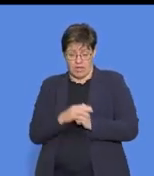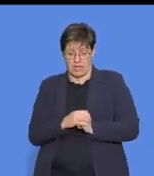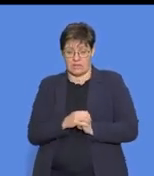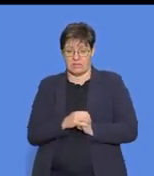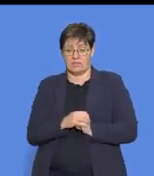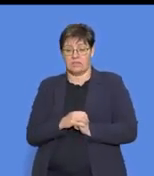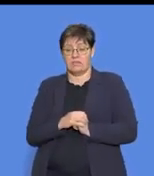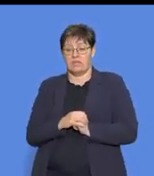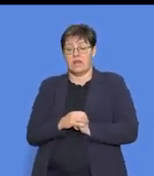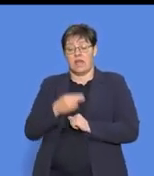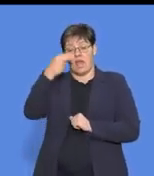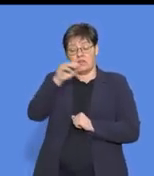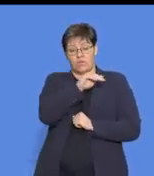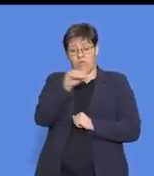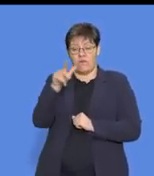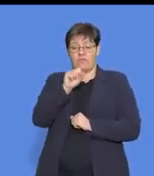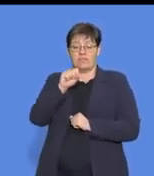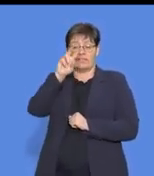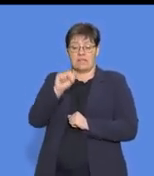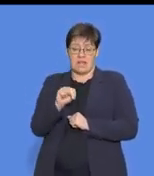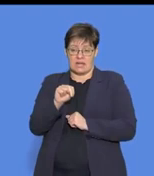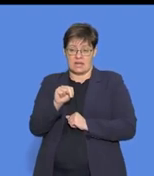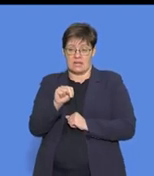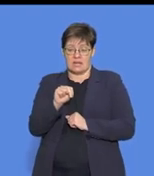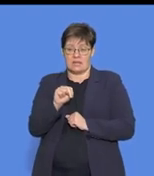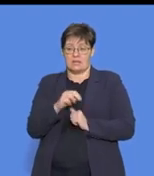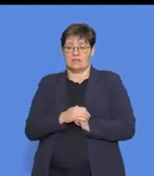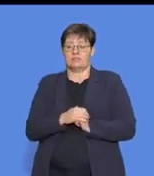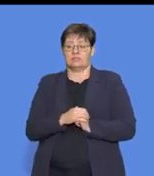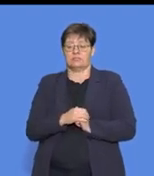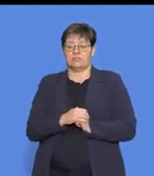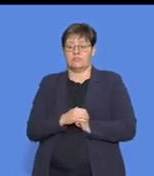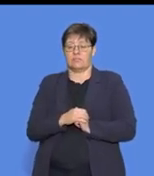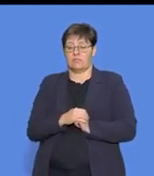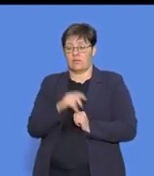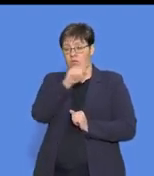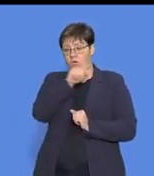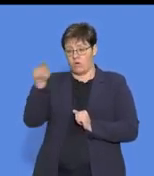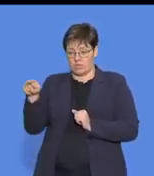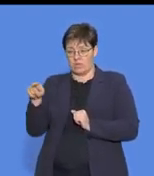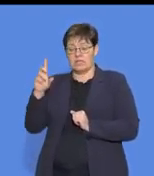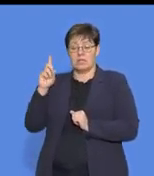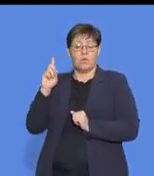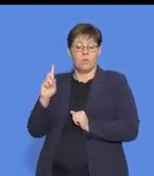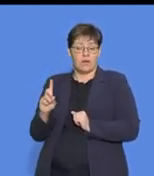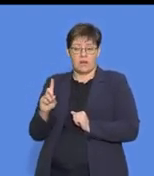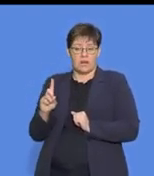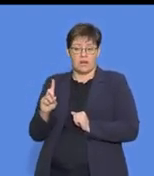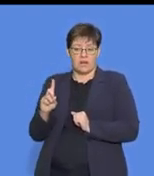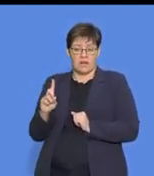So we're going to say H over the sine of the angle across from it. And the angle across